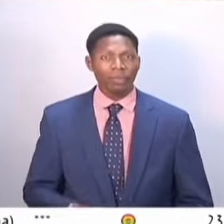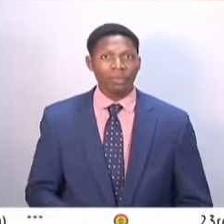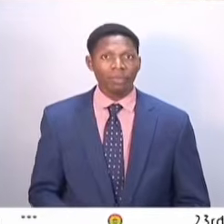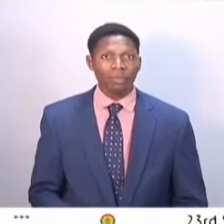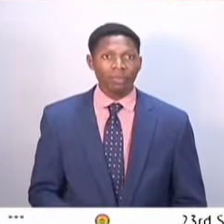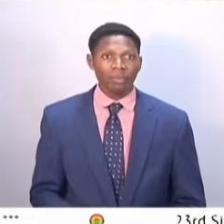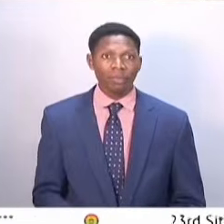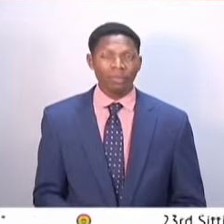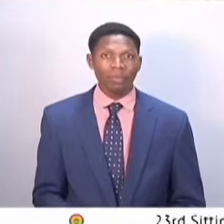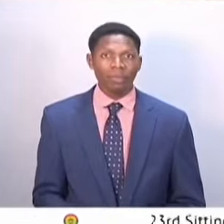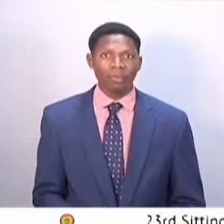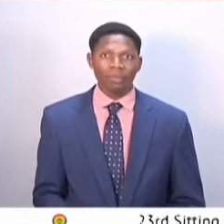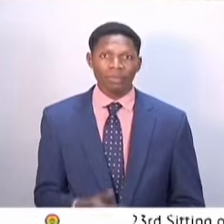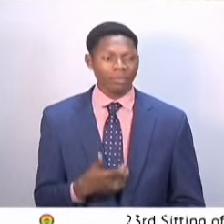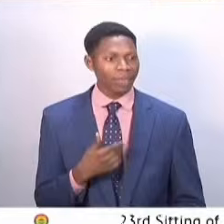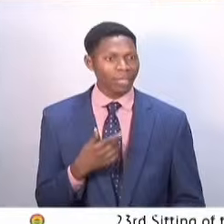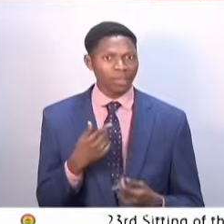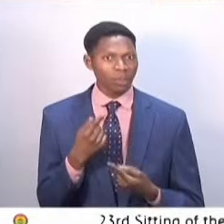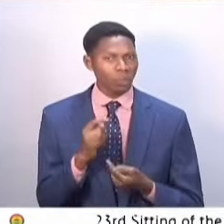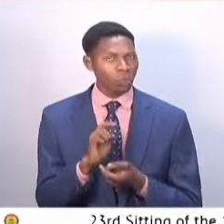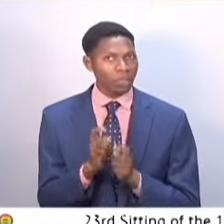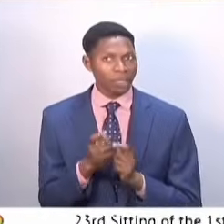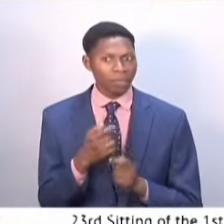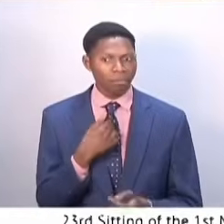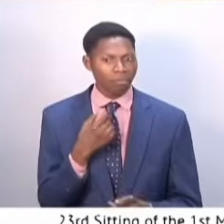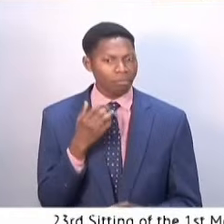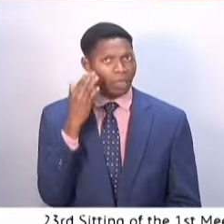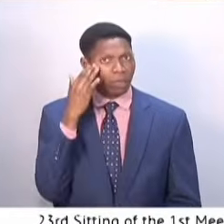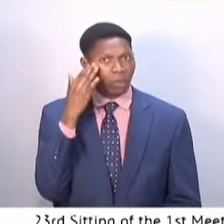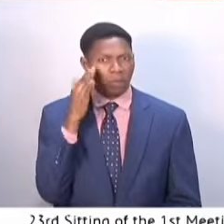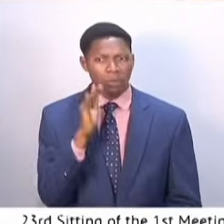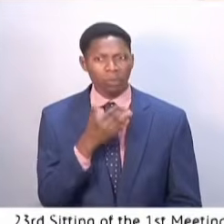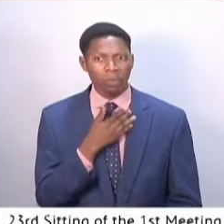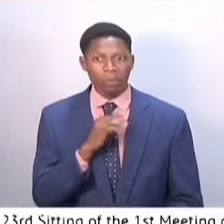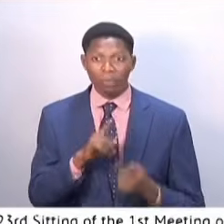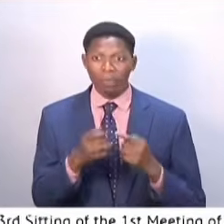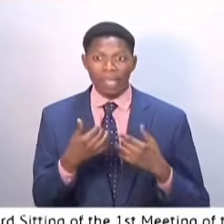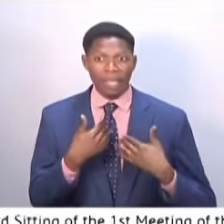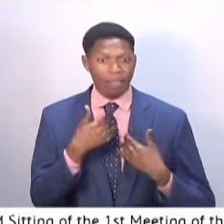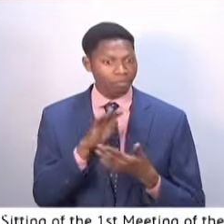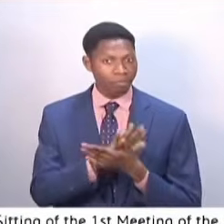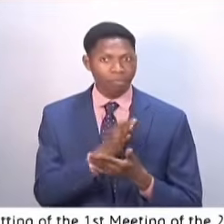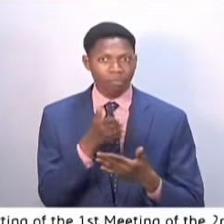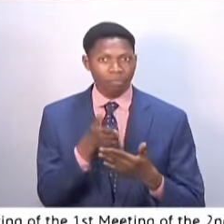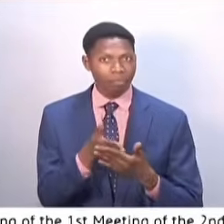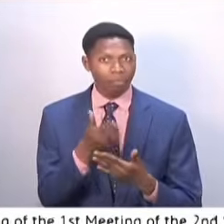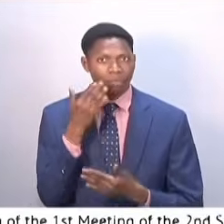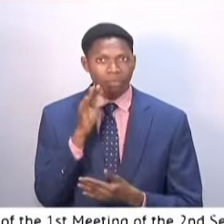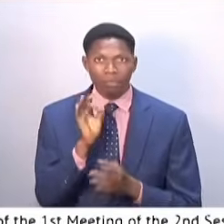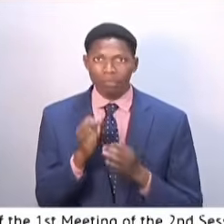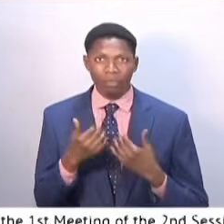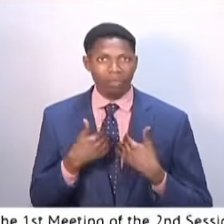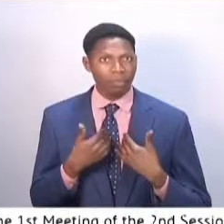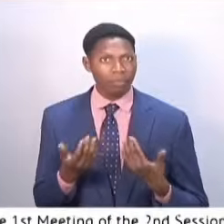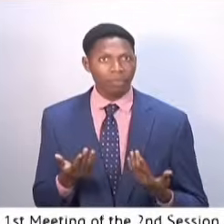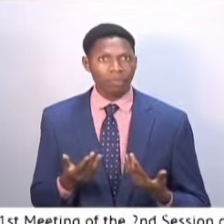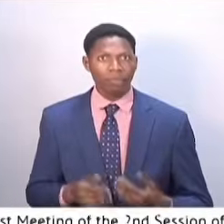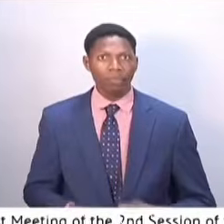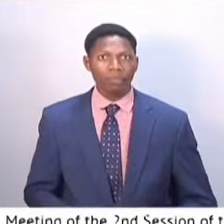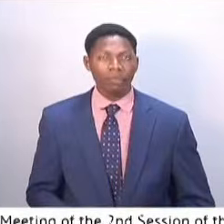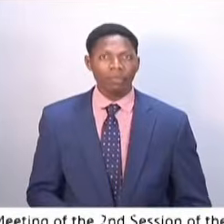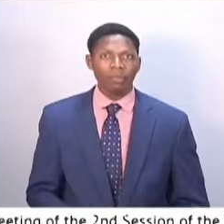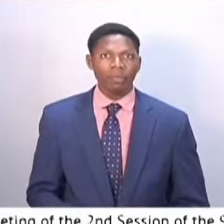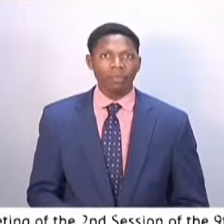yes, I'm trying to retrieve same, and I don't know if my colleagues have copies. If you just want, well,